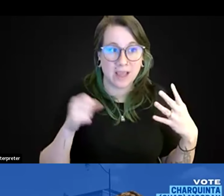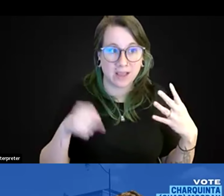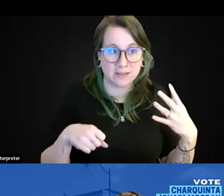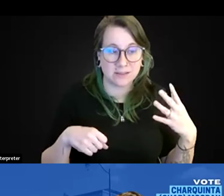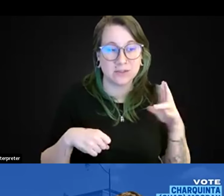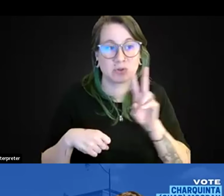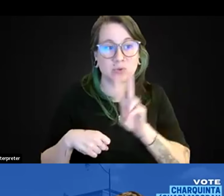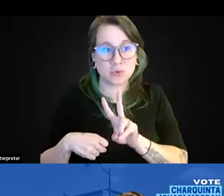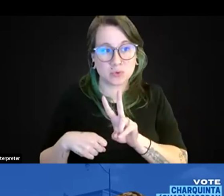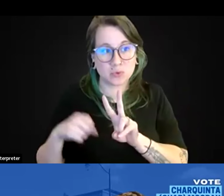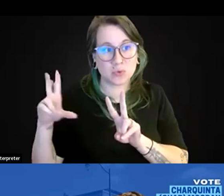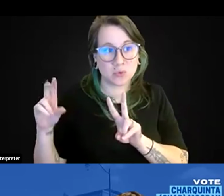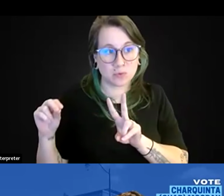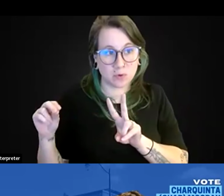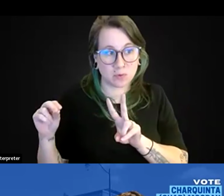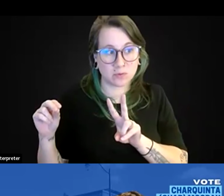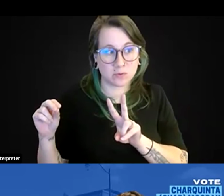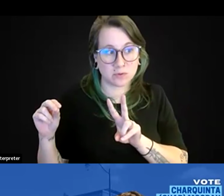2 nos.